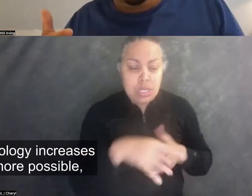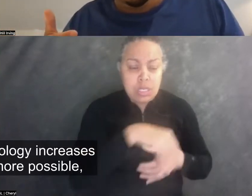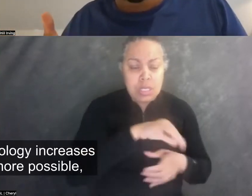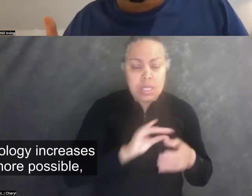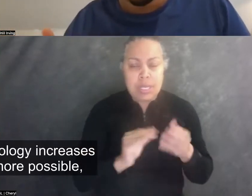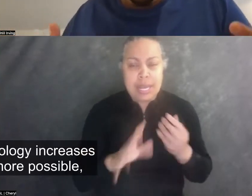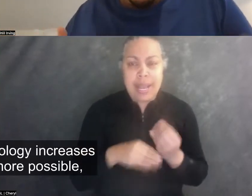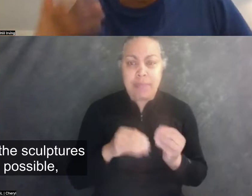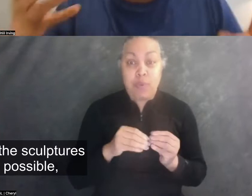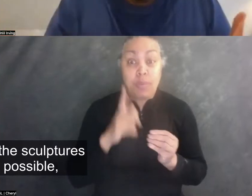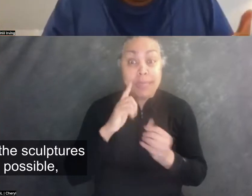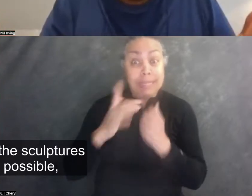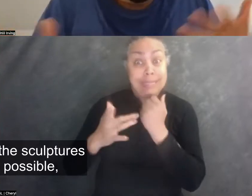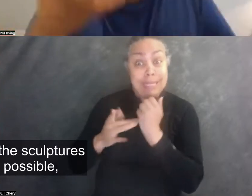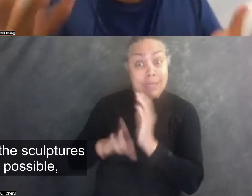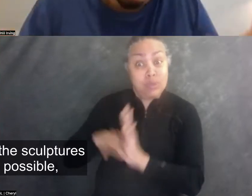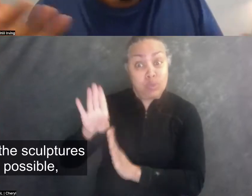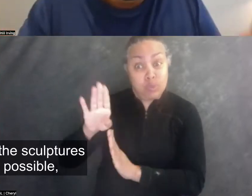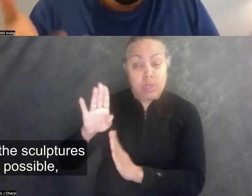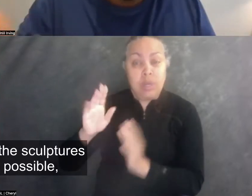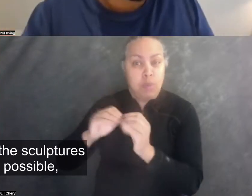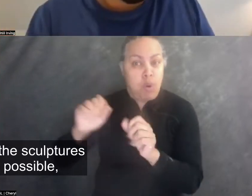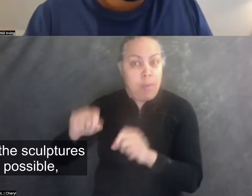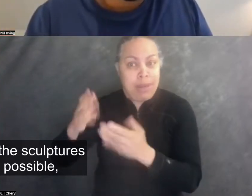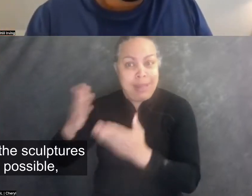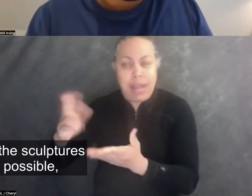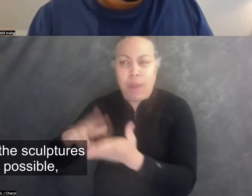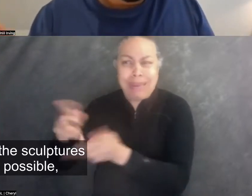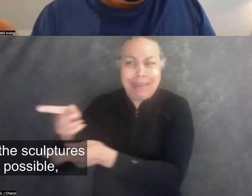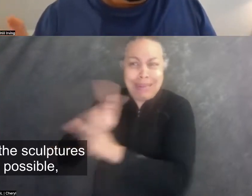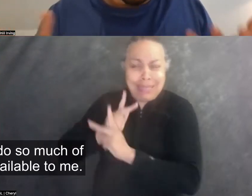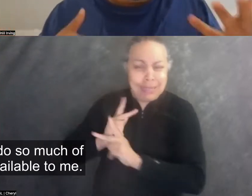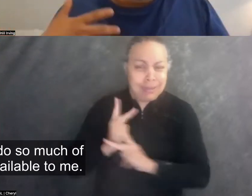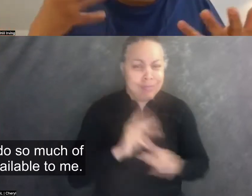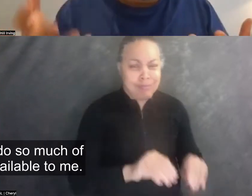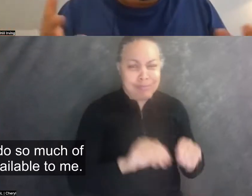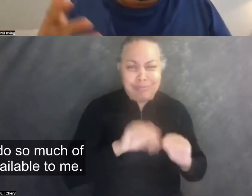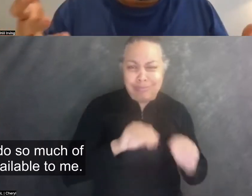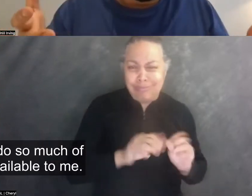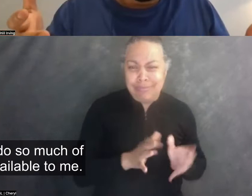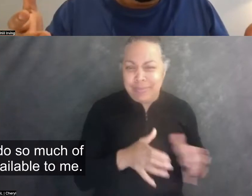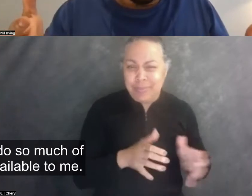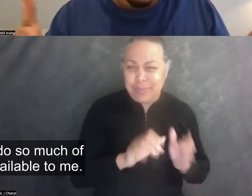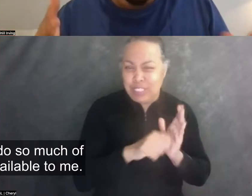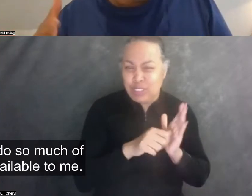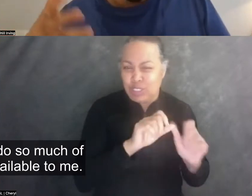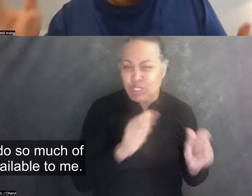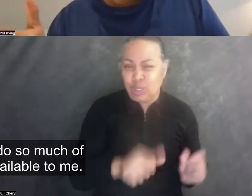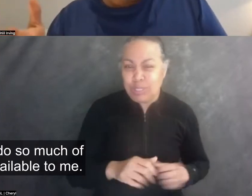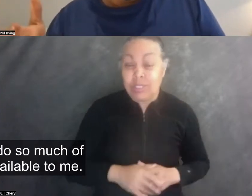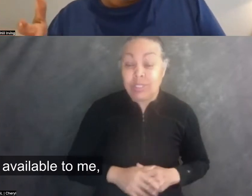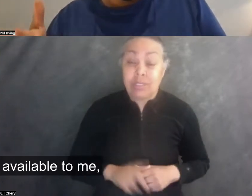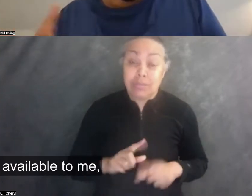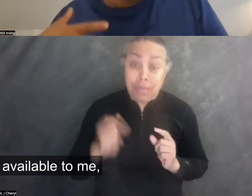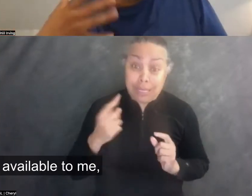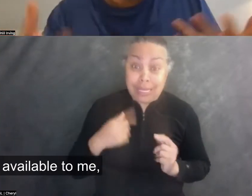makes more possible, I want to make the sculptures even more possible. But I can only do so much of what I have available